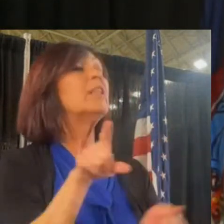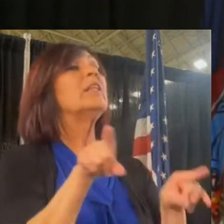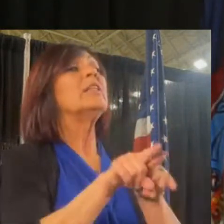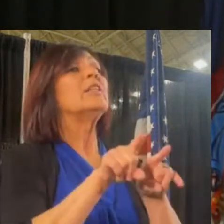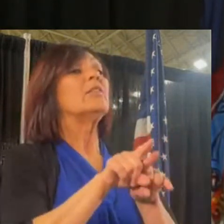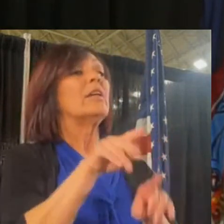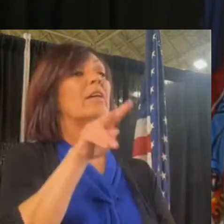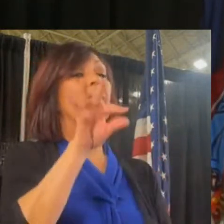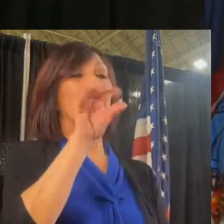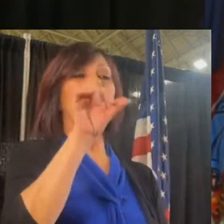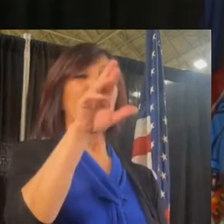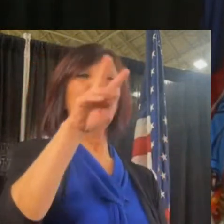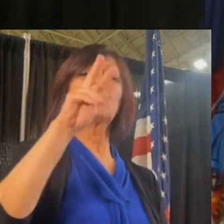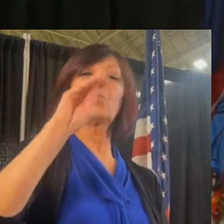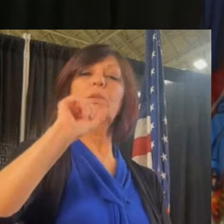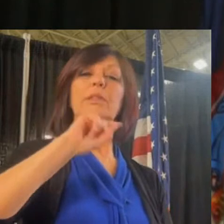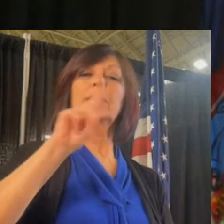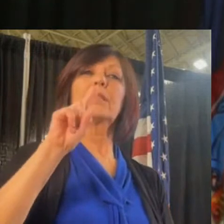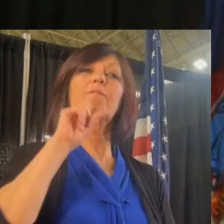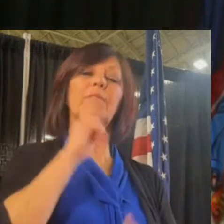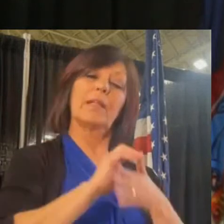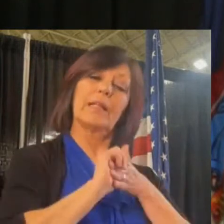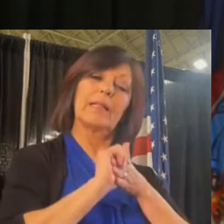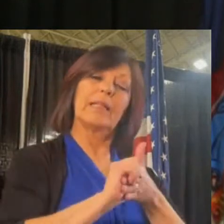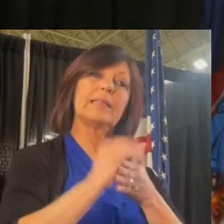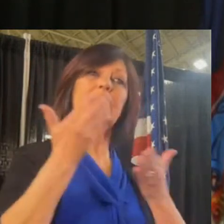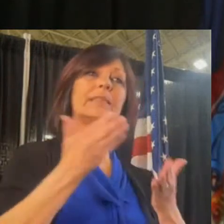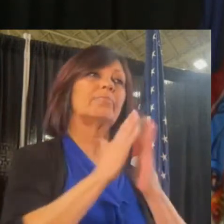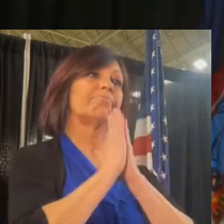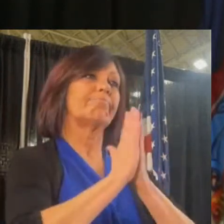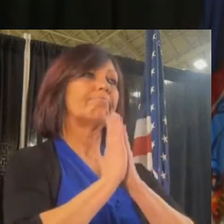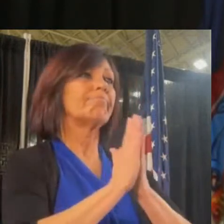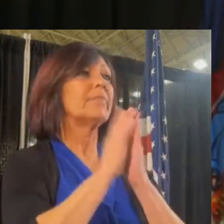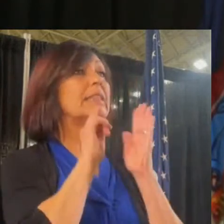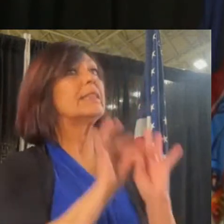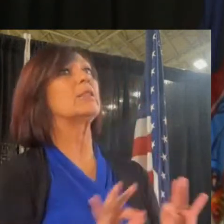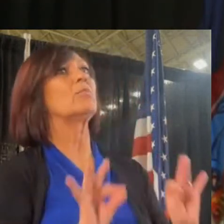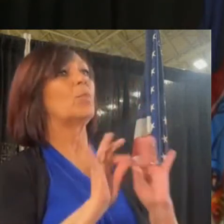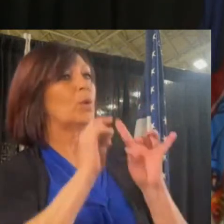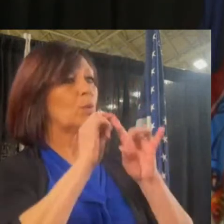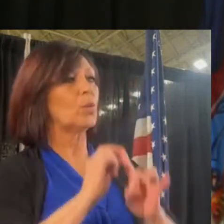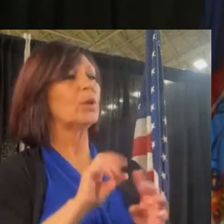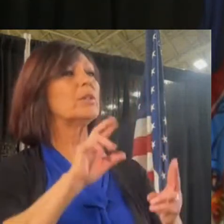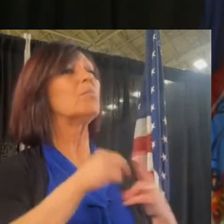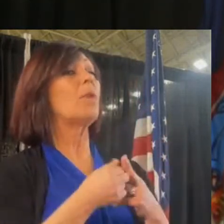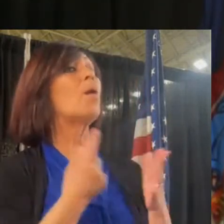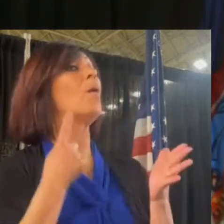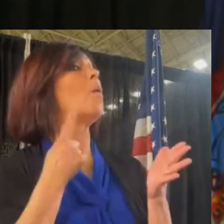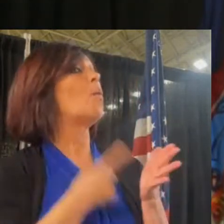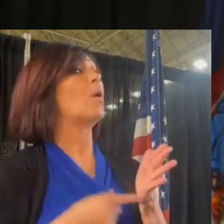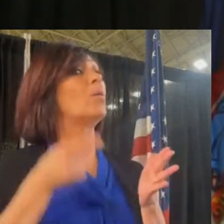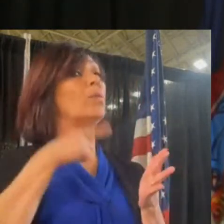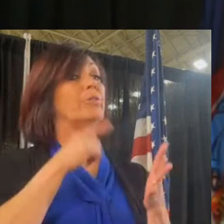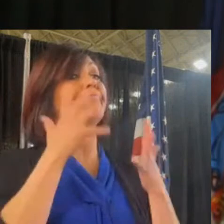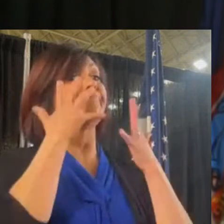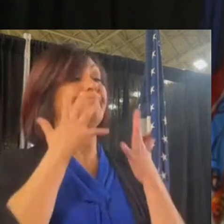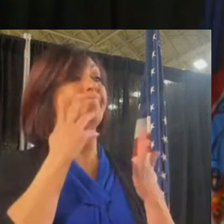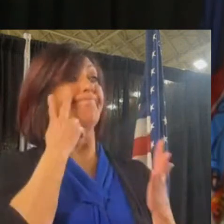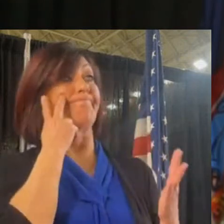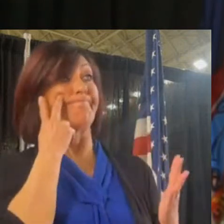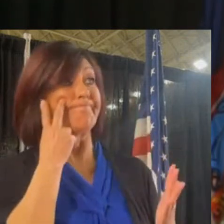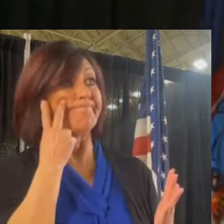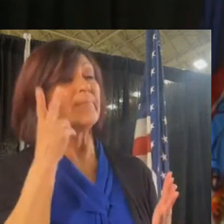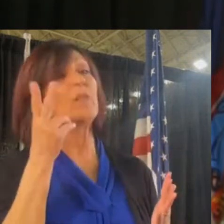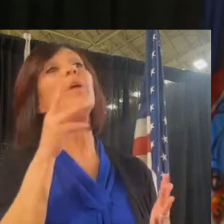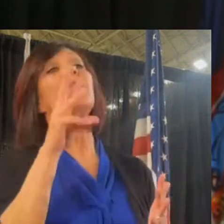Father Marian Prosek for leading us in today's invocation and those important words about what we are all unfortunately witnessing in